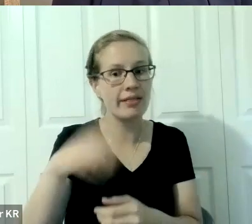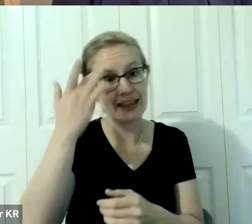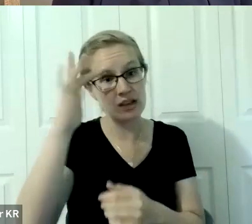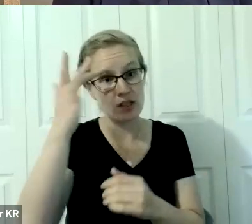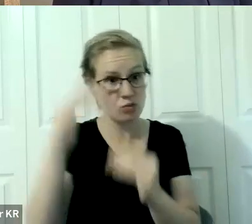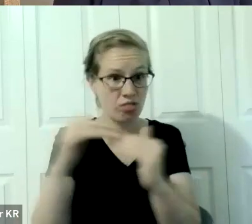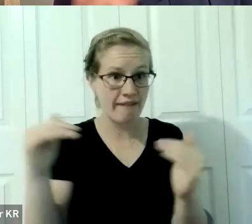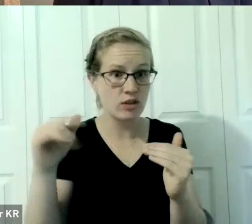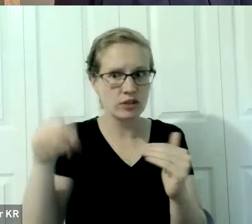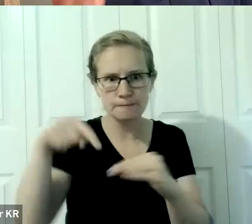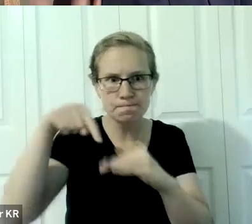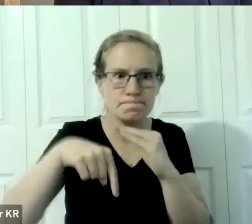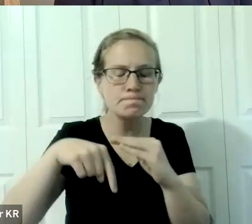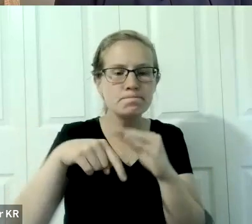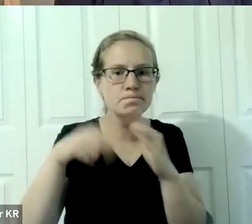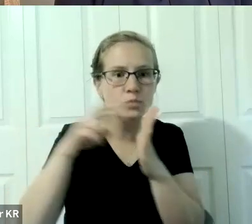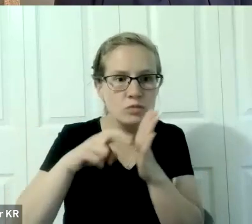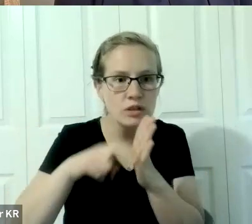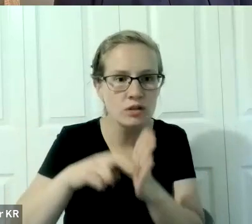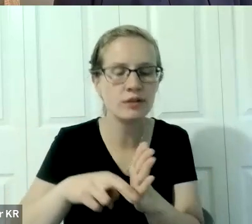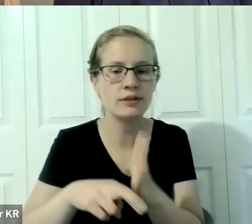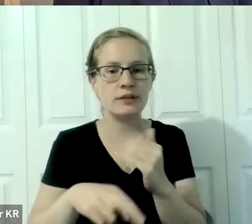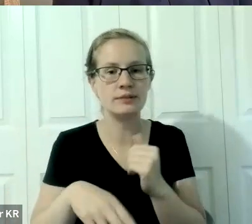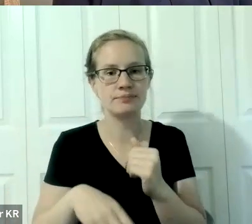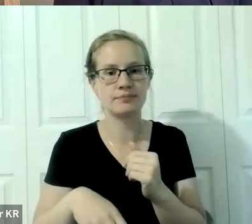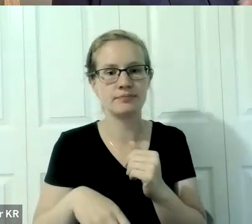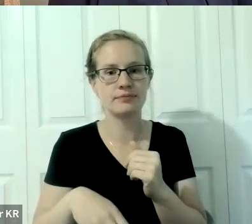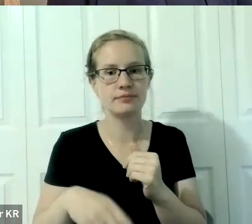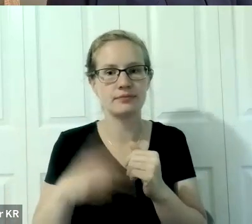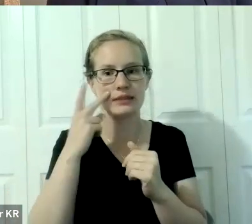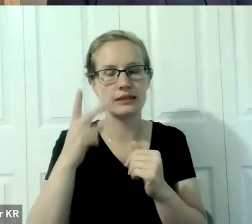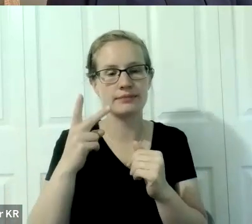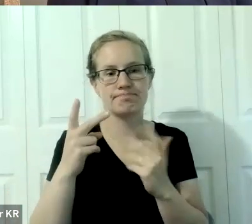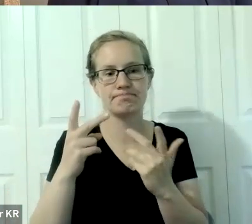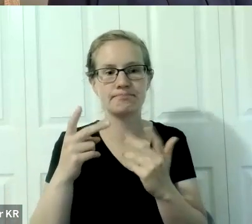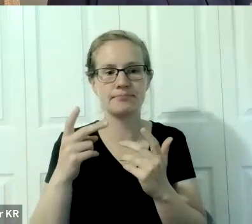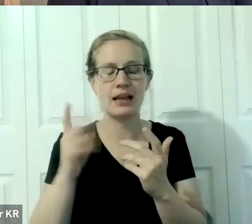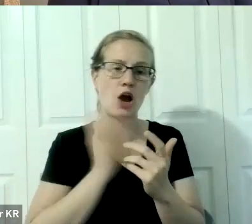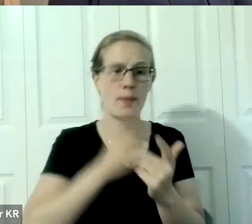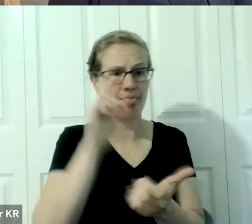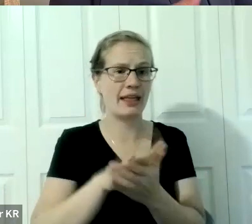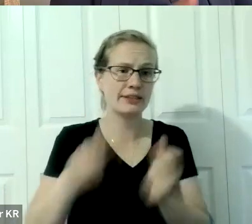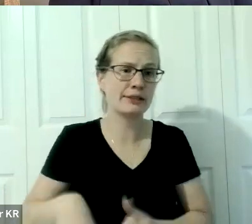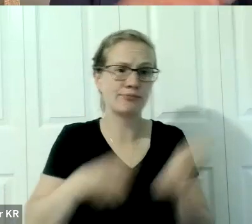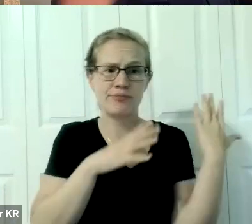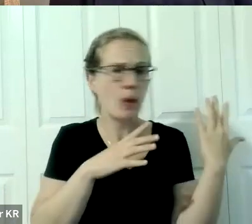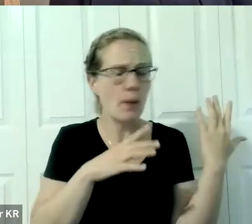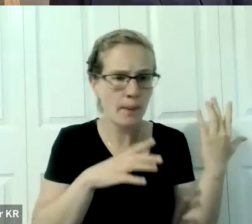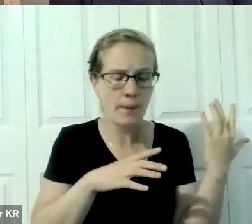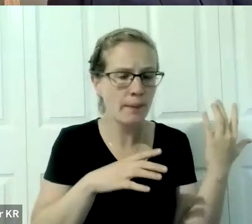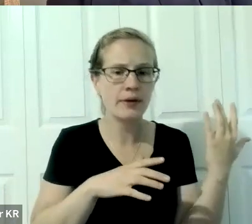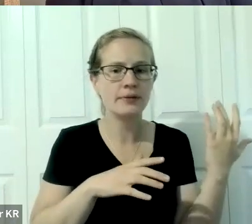level, so that we can see the benefit of, not throwing away our beliefs